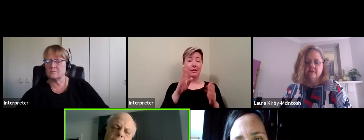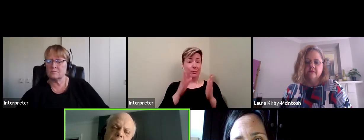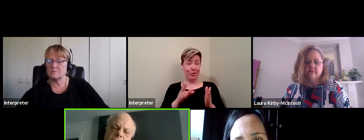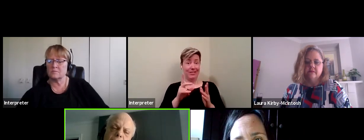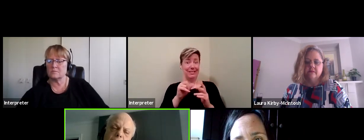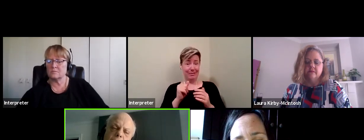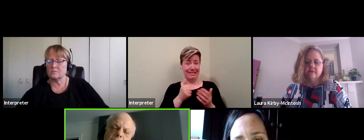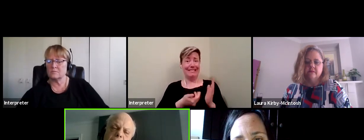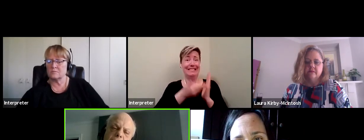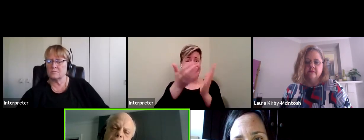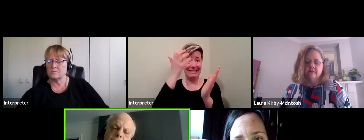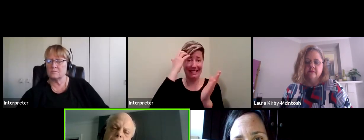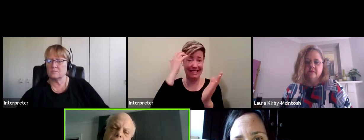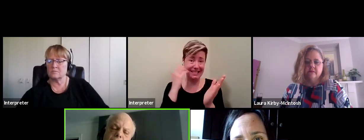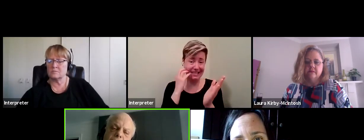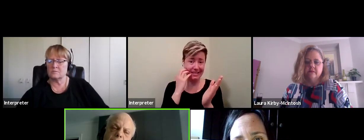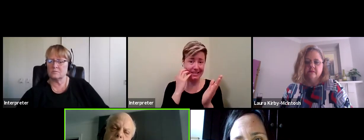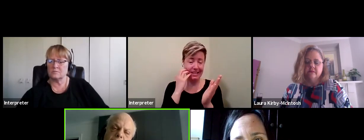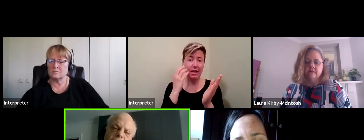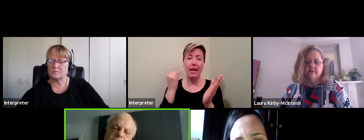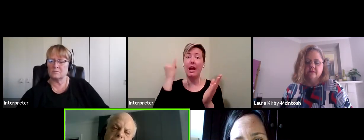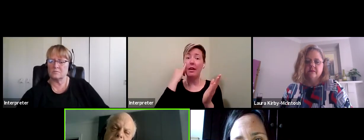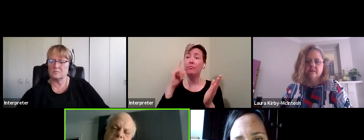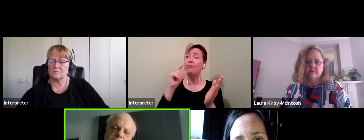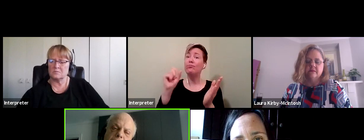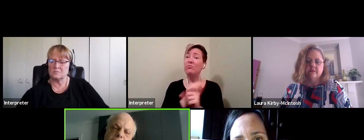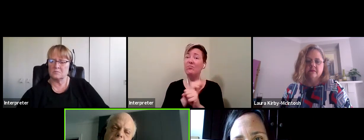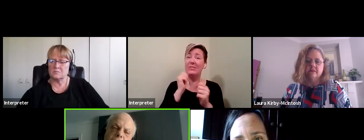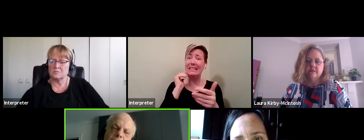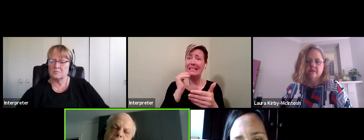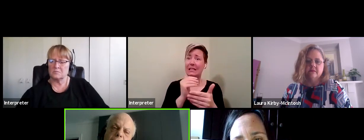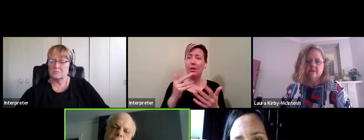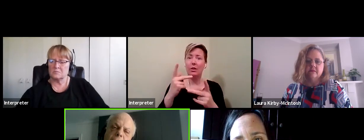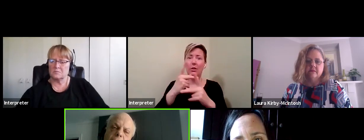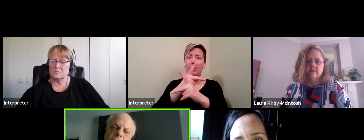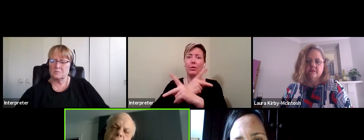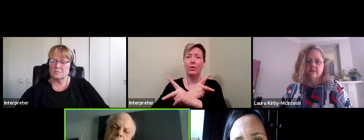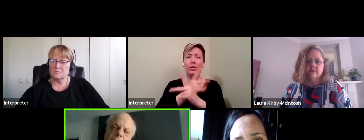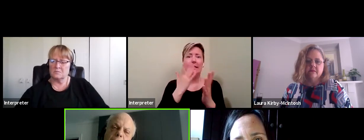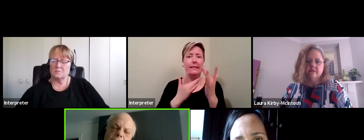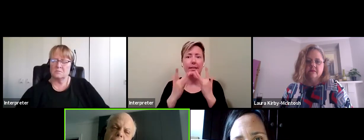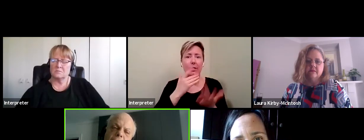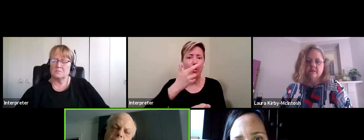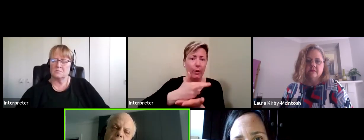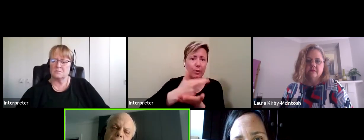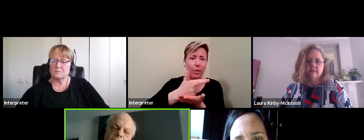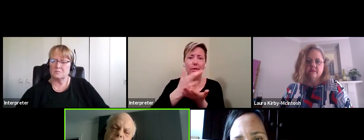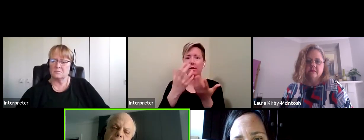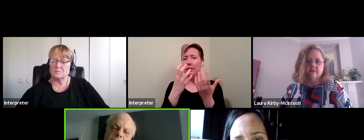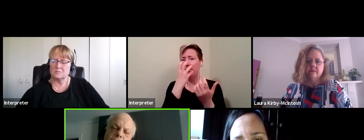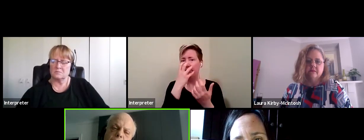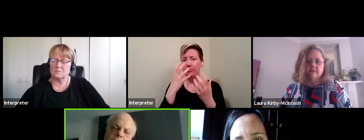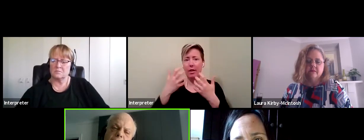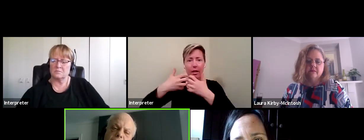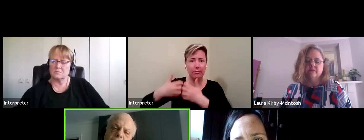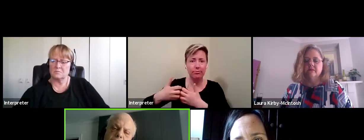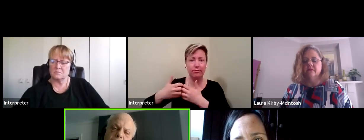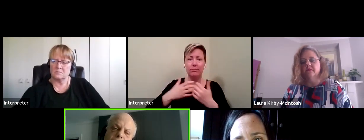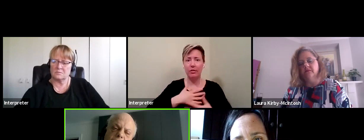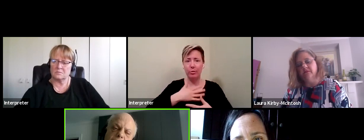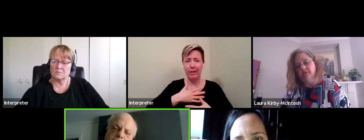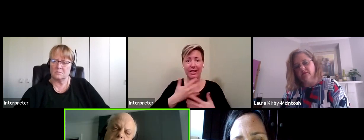we're in the middle of a horrible situation where there's fewer ventilators than people who need them, they could end up, depending on the protocol used for